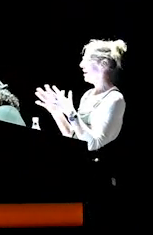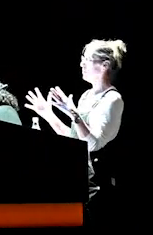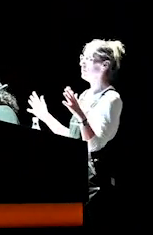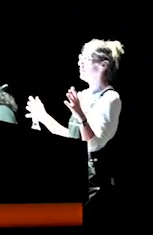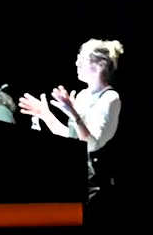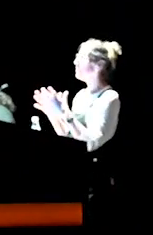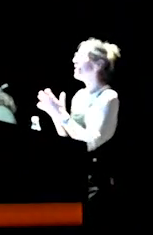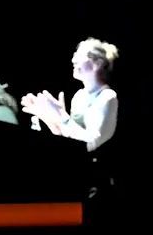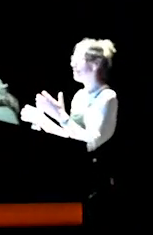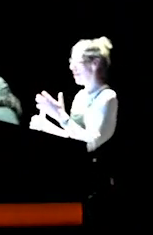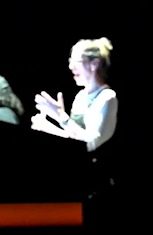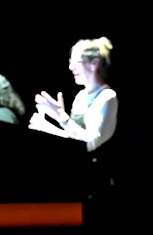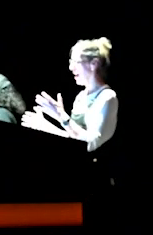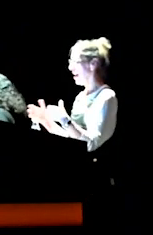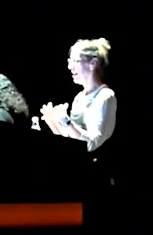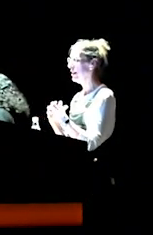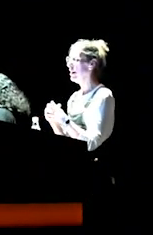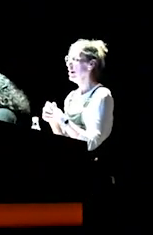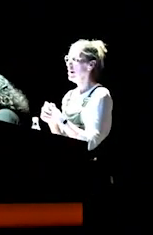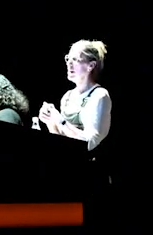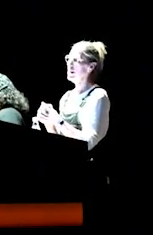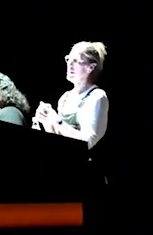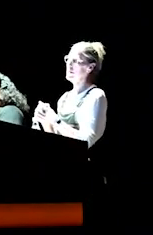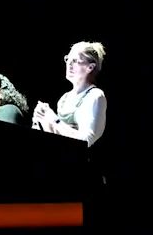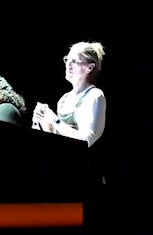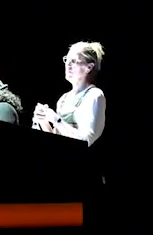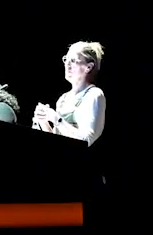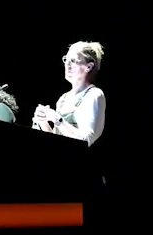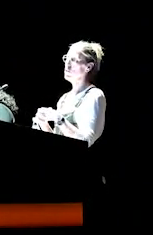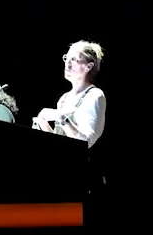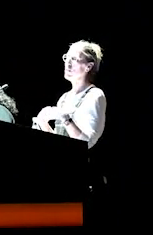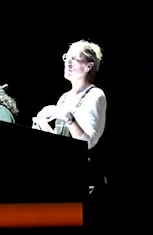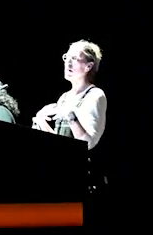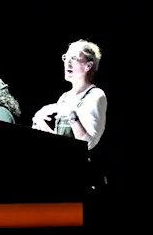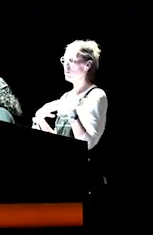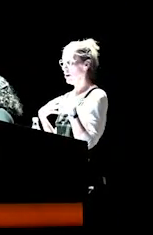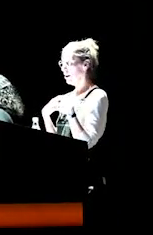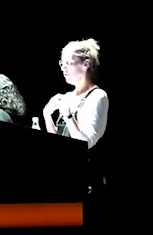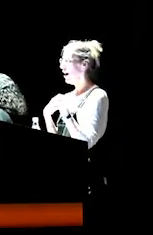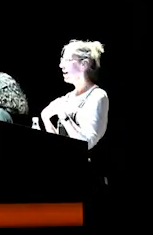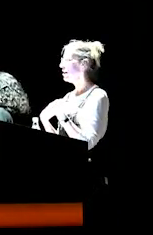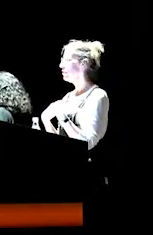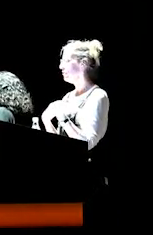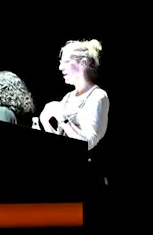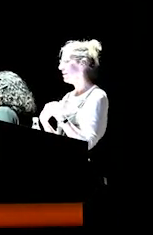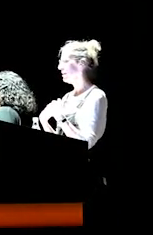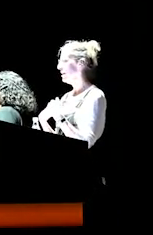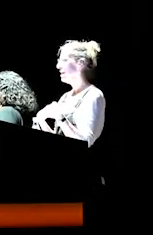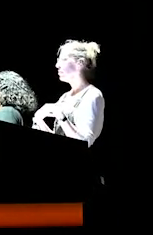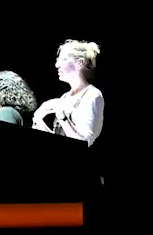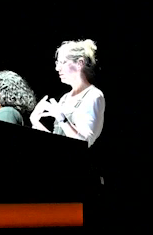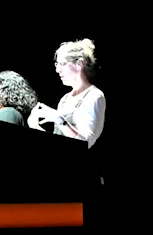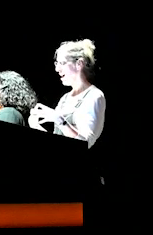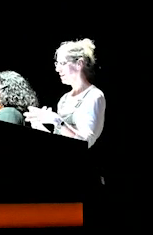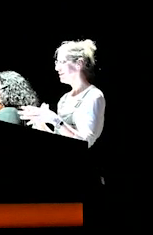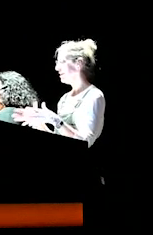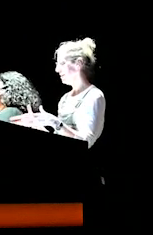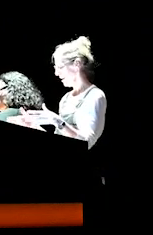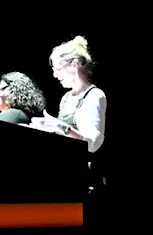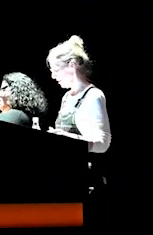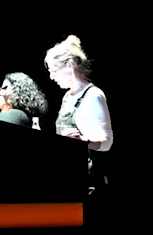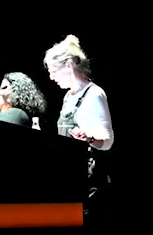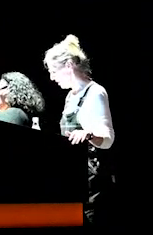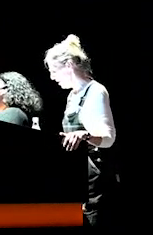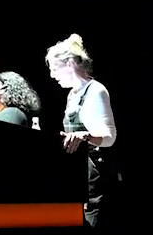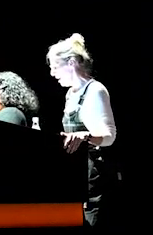it was like they were taken aback on, you know, the amount of heartfelt response that